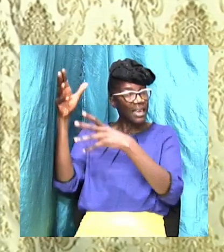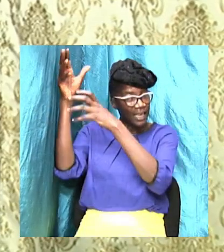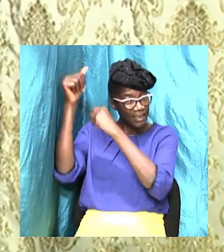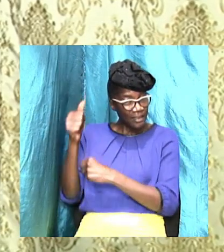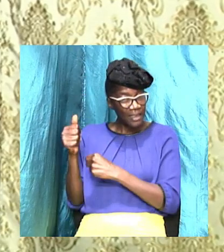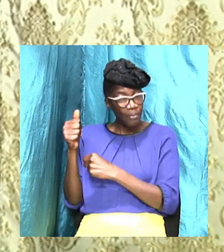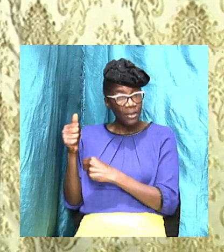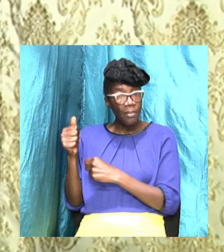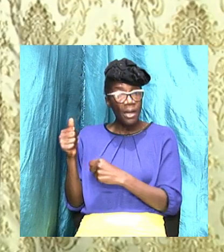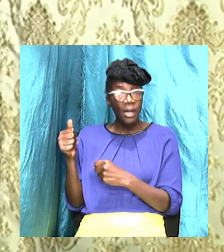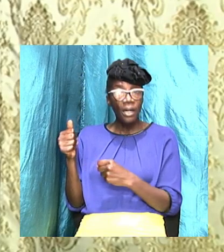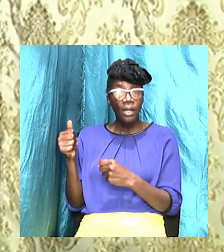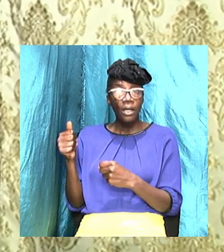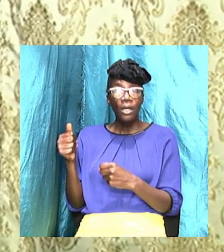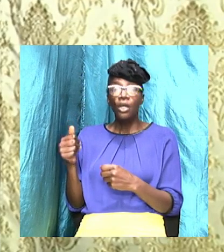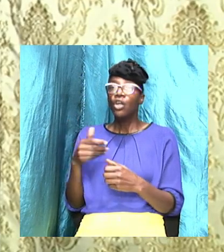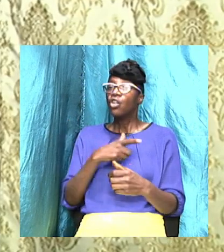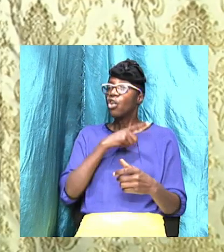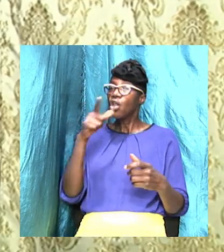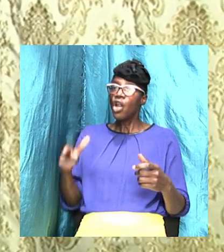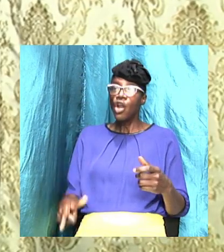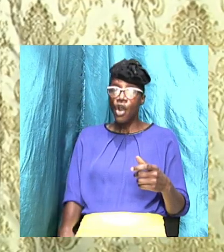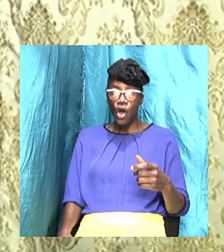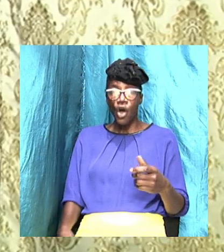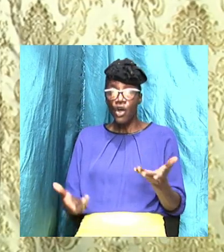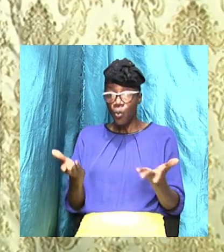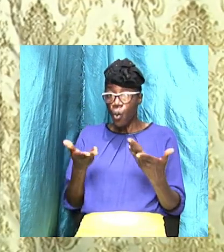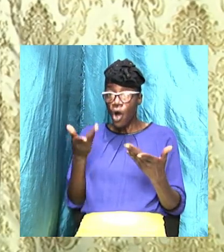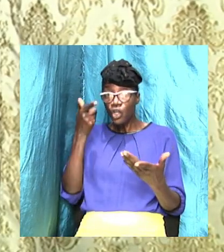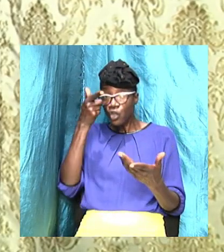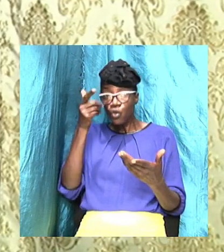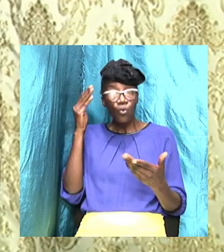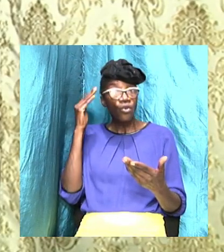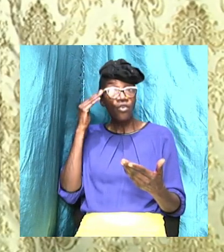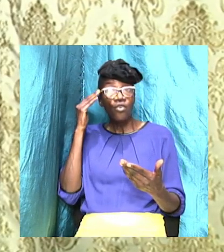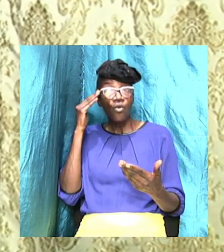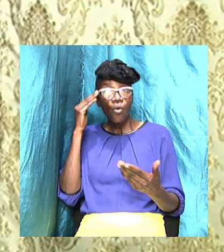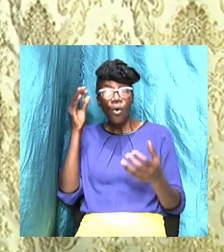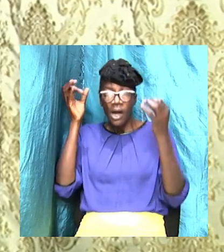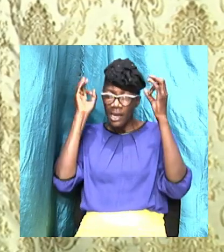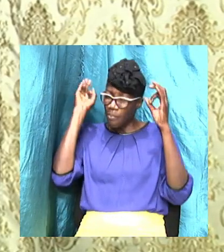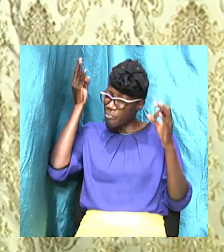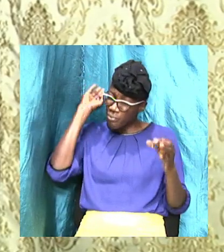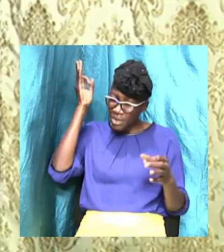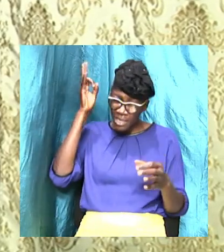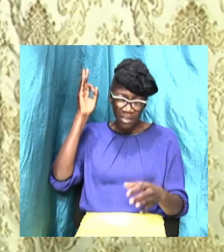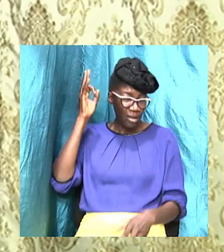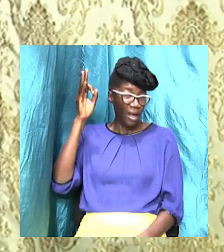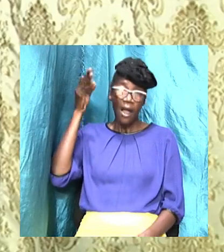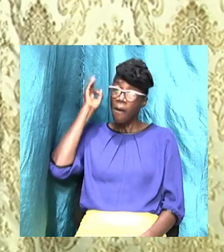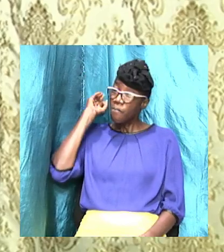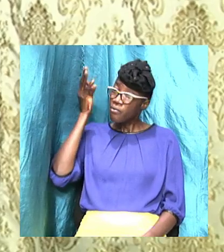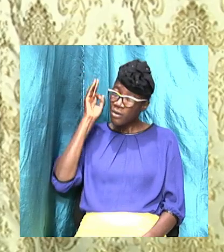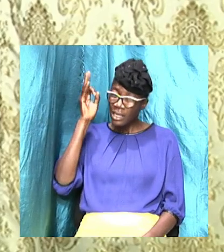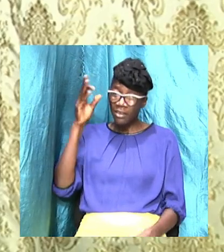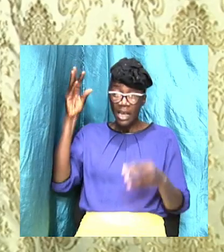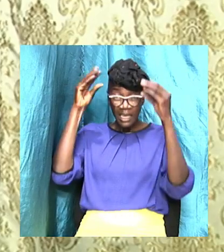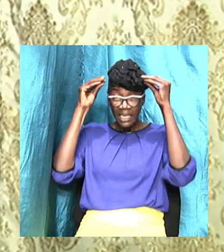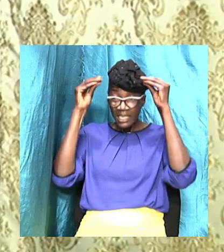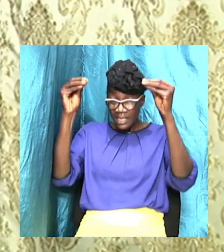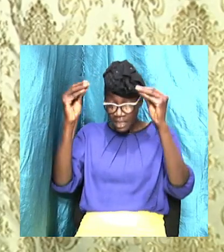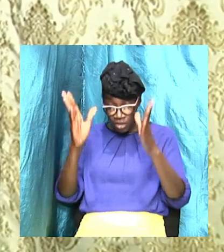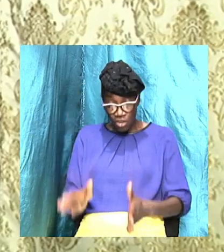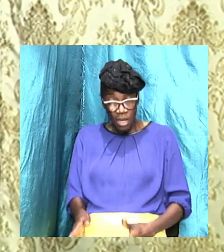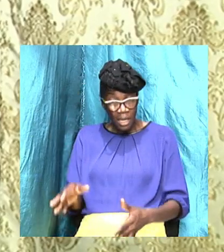acceptable unto the Lord. I want us to know that the preacher can preach, amen, and the teacher can